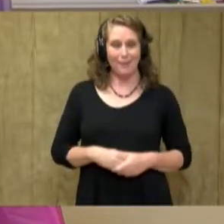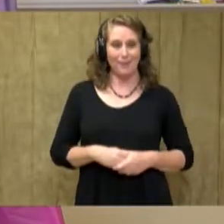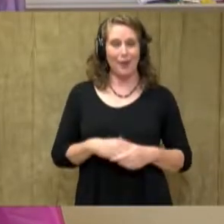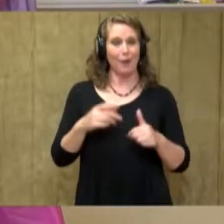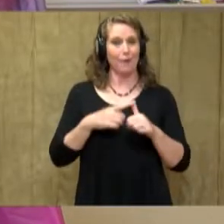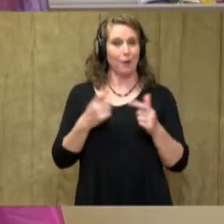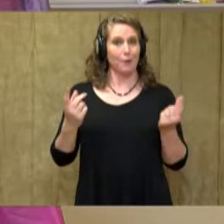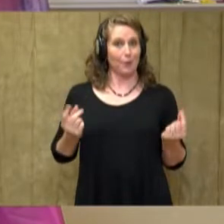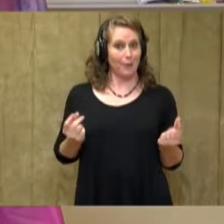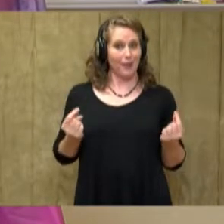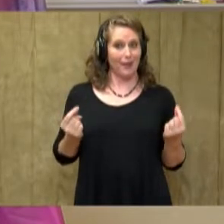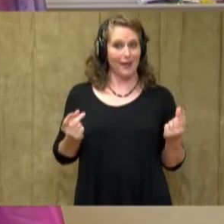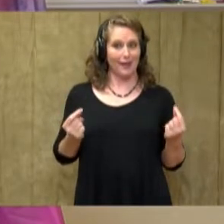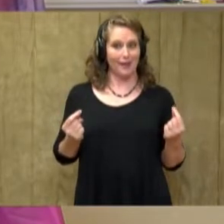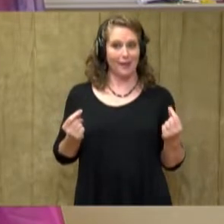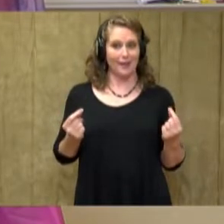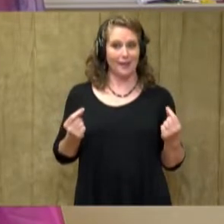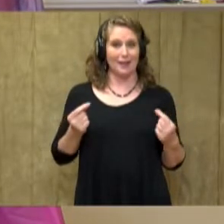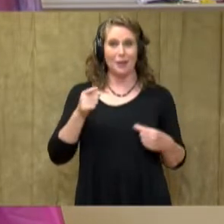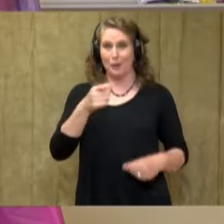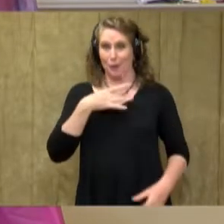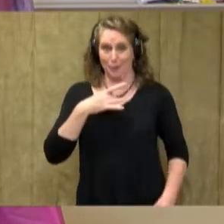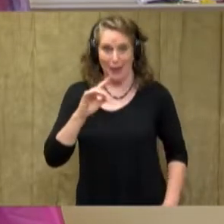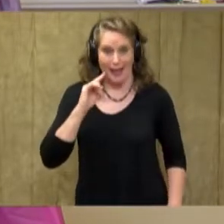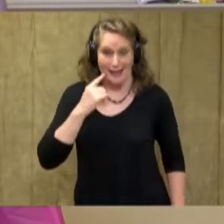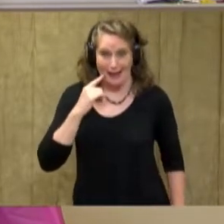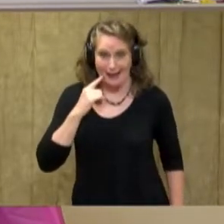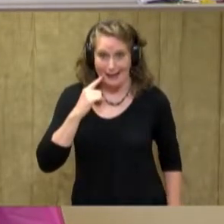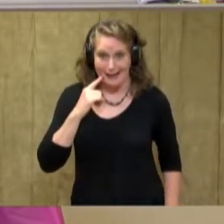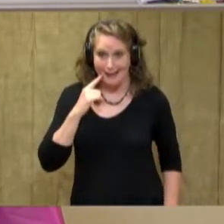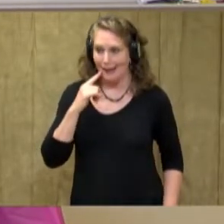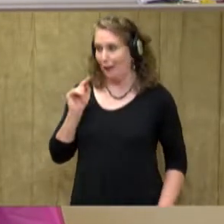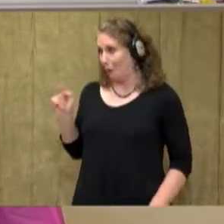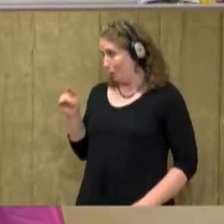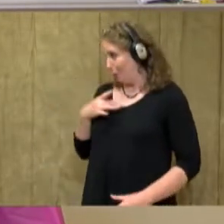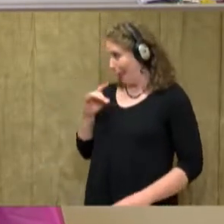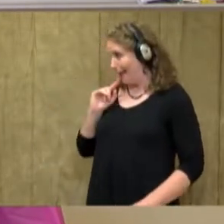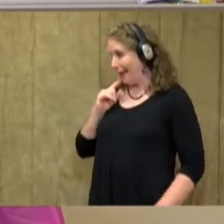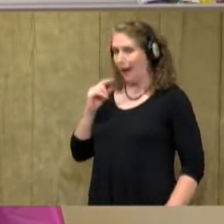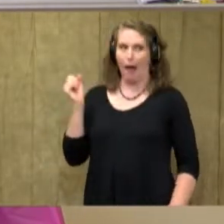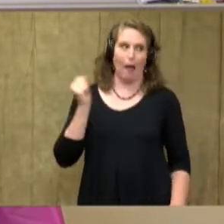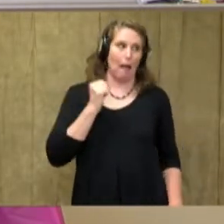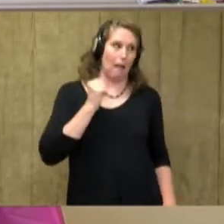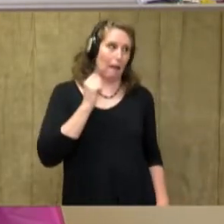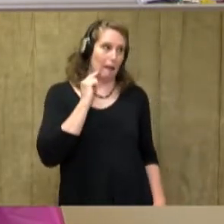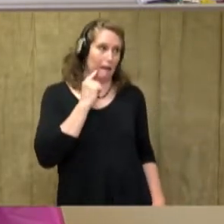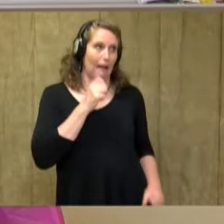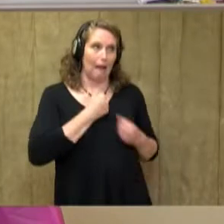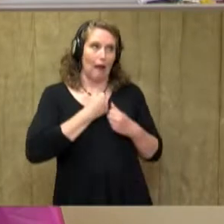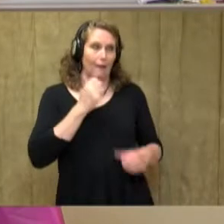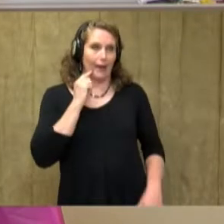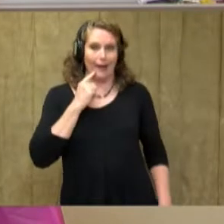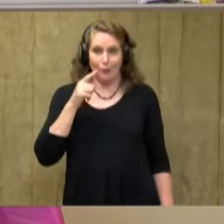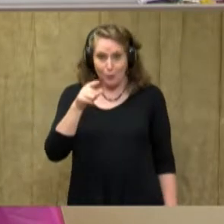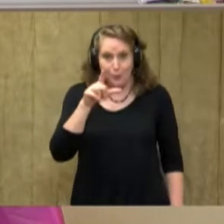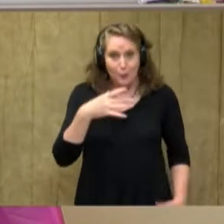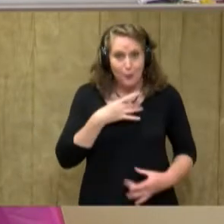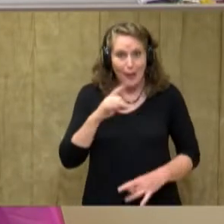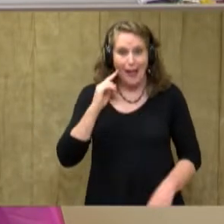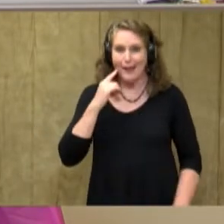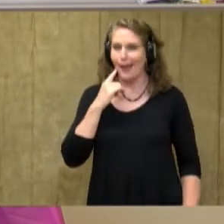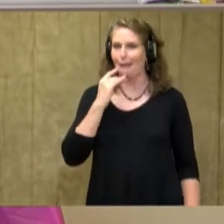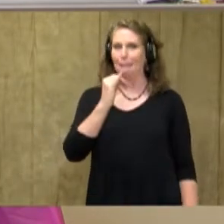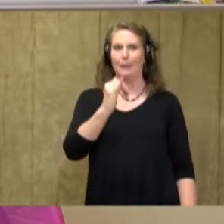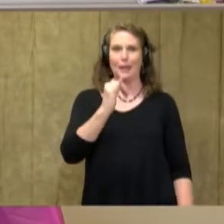first things first, who likes candy? Do you like candy? I love candy. Yum. Do you like candy? Me